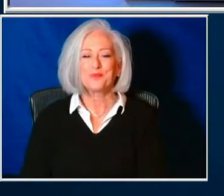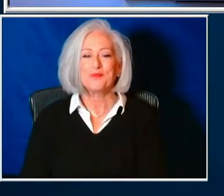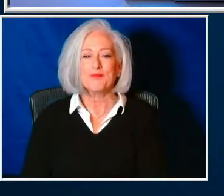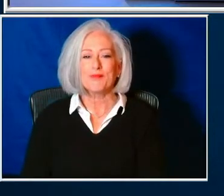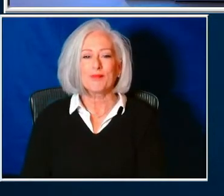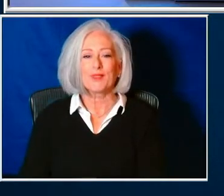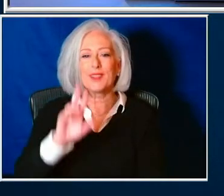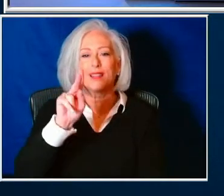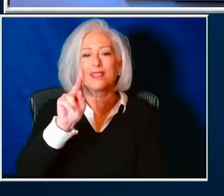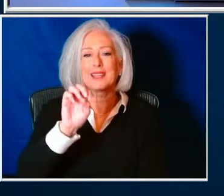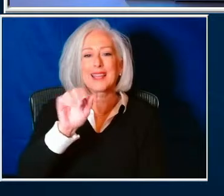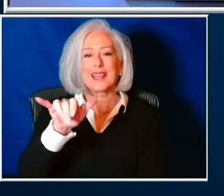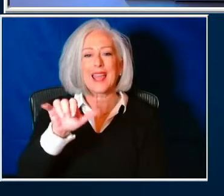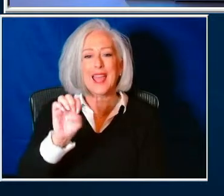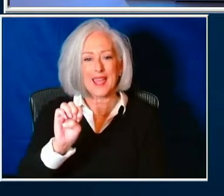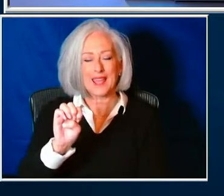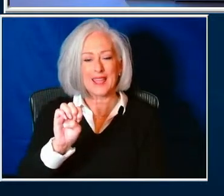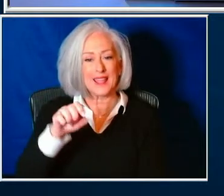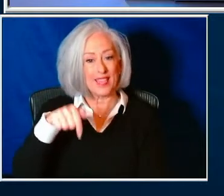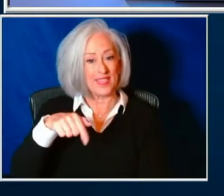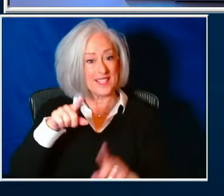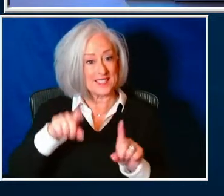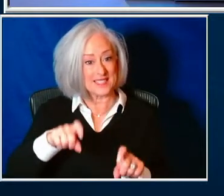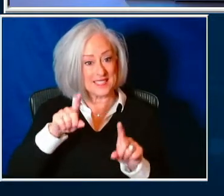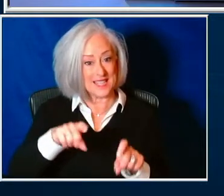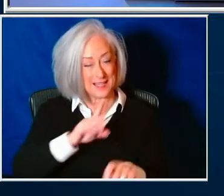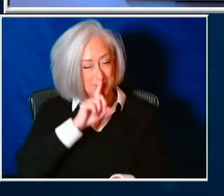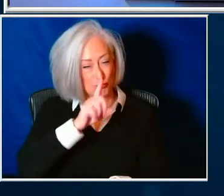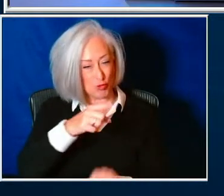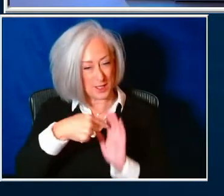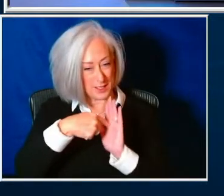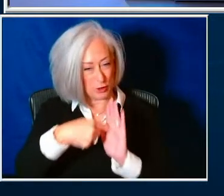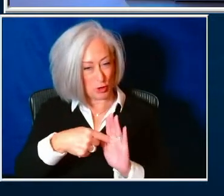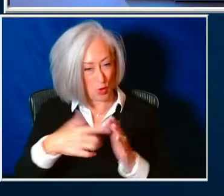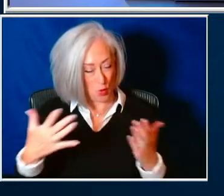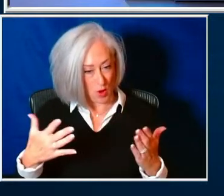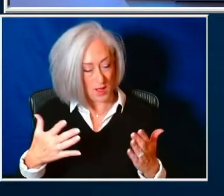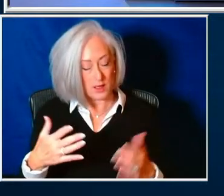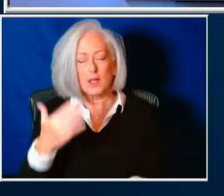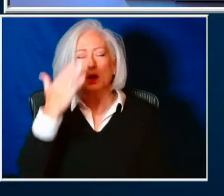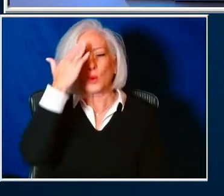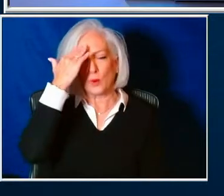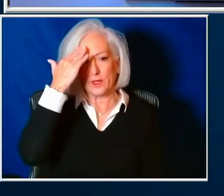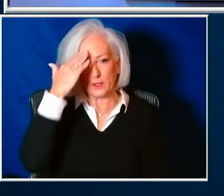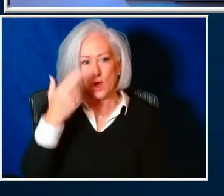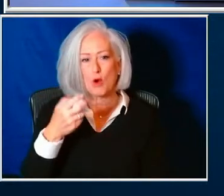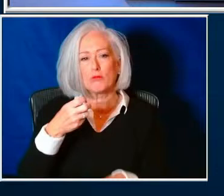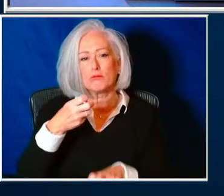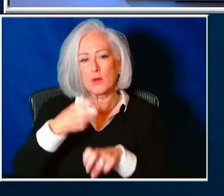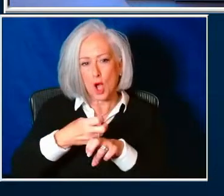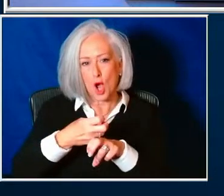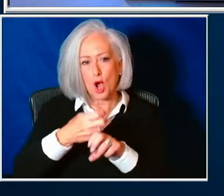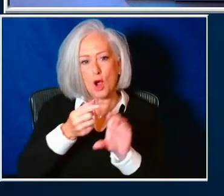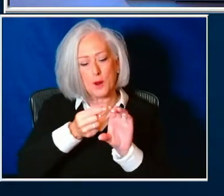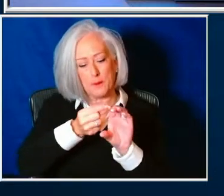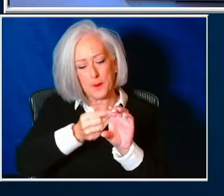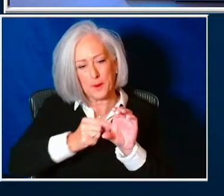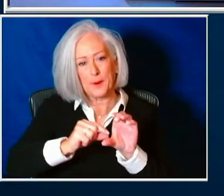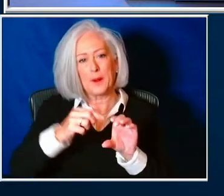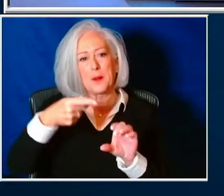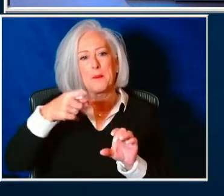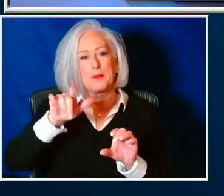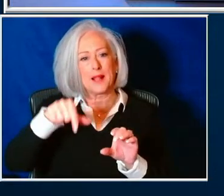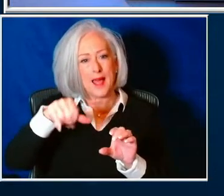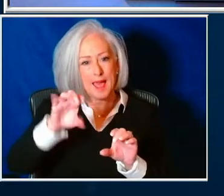test actually show? We talked about the hard plaque and the soft plaque that will turn into hard plaque, but what are you really going to